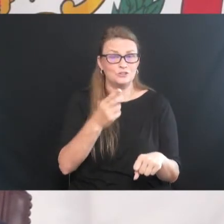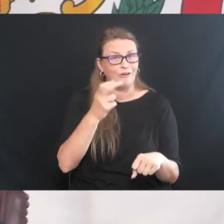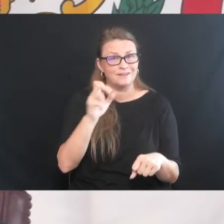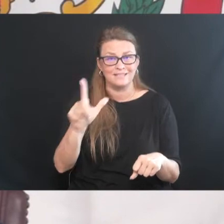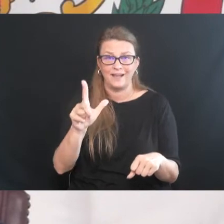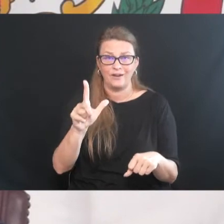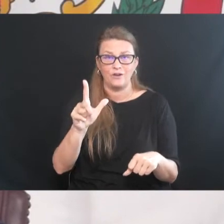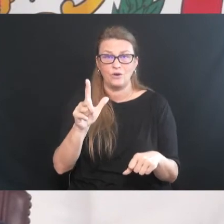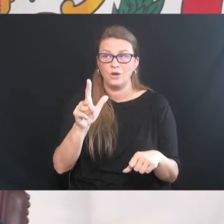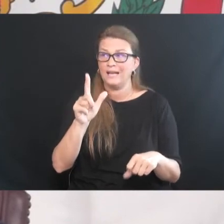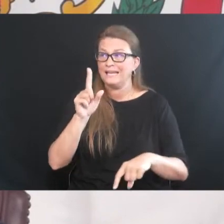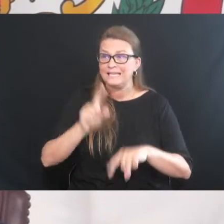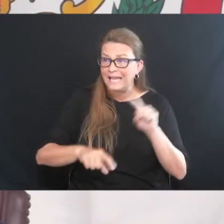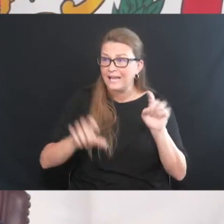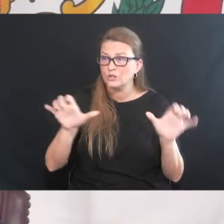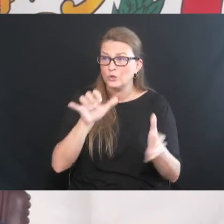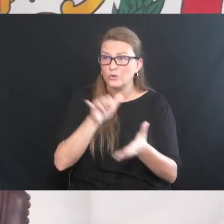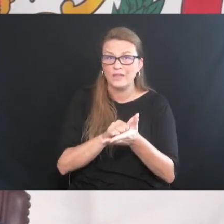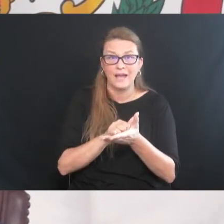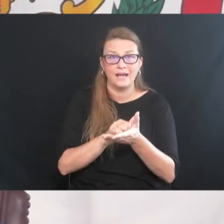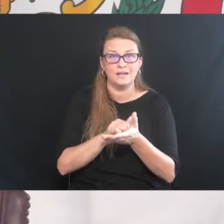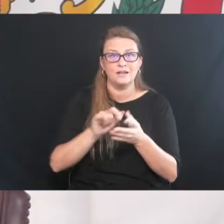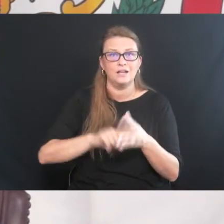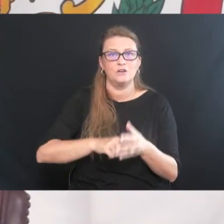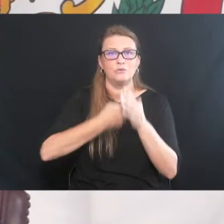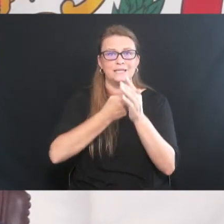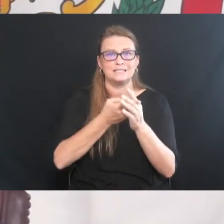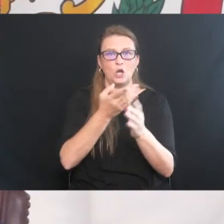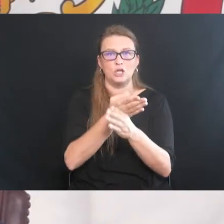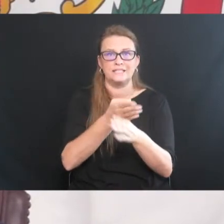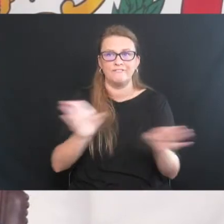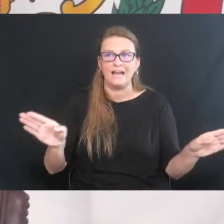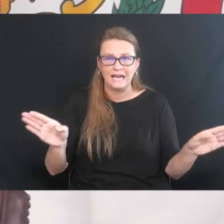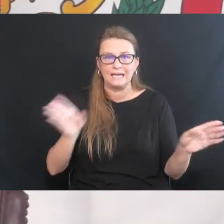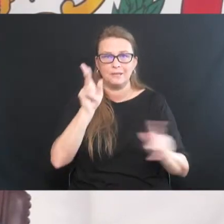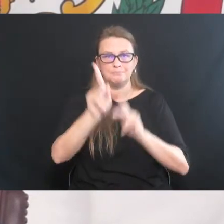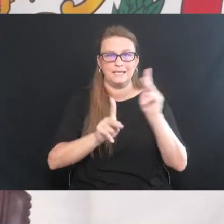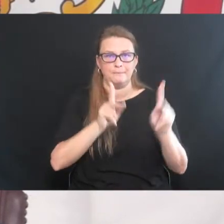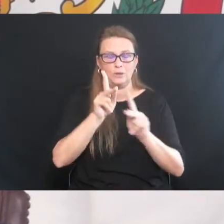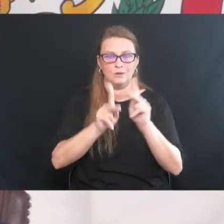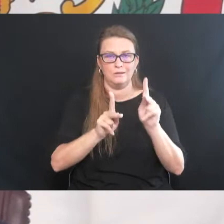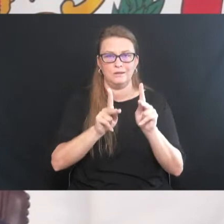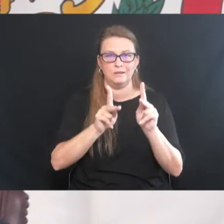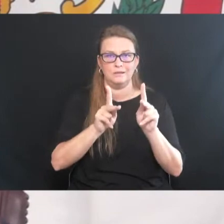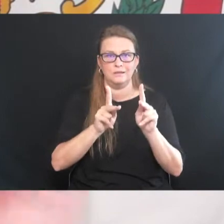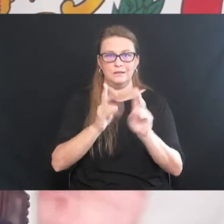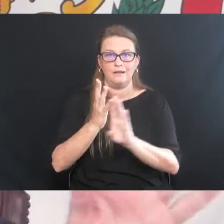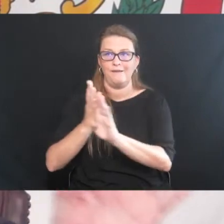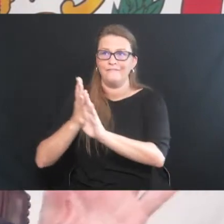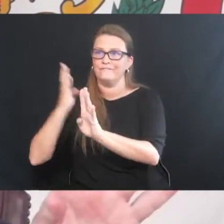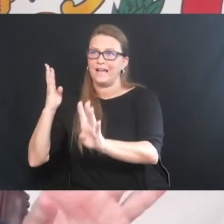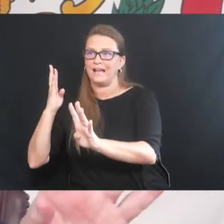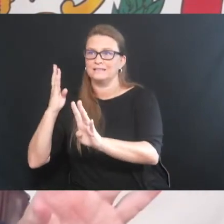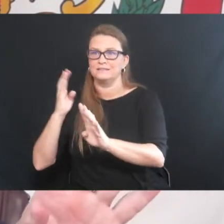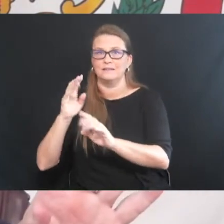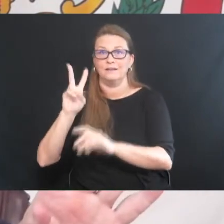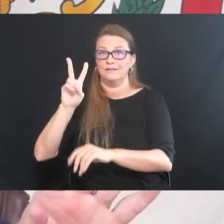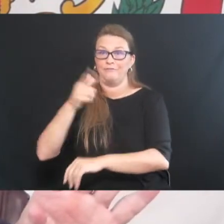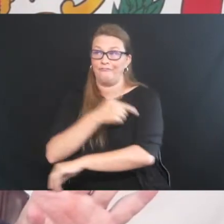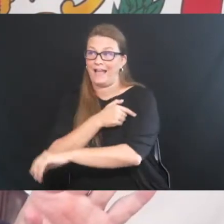through this if we start dividing our people and lining up vax against unvax.